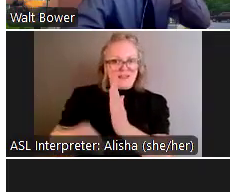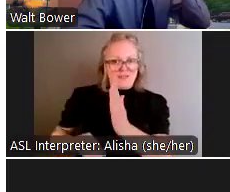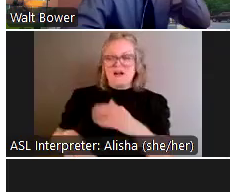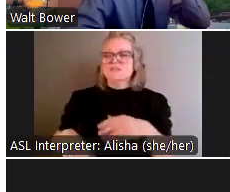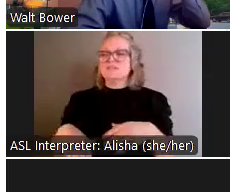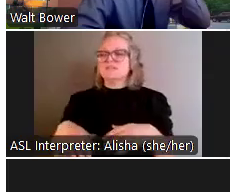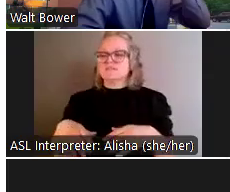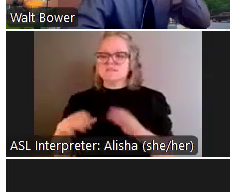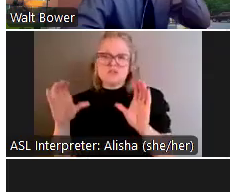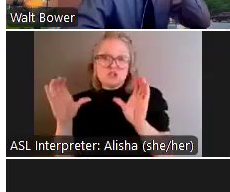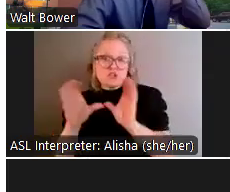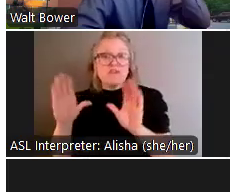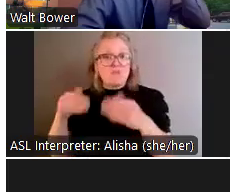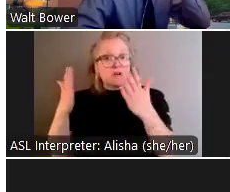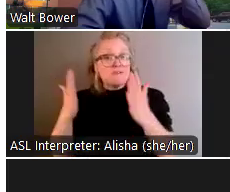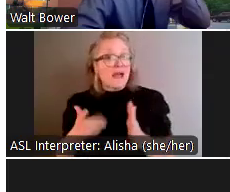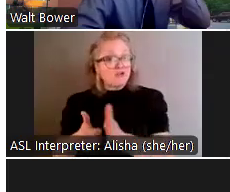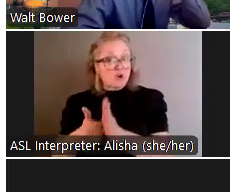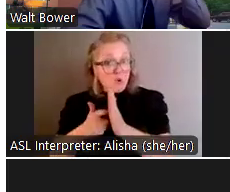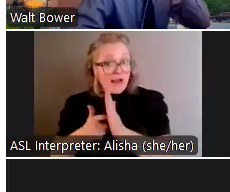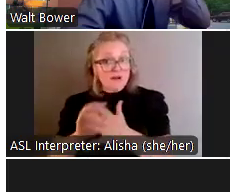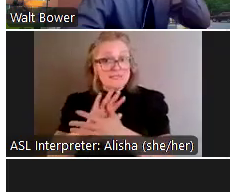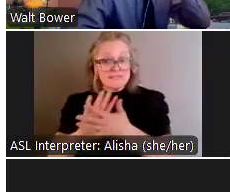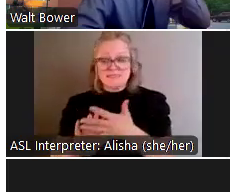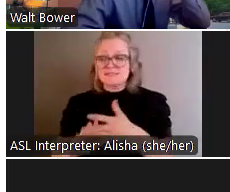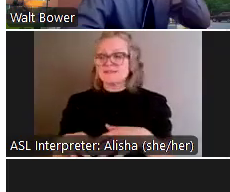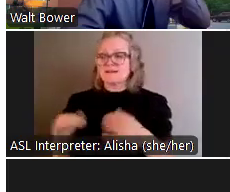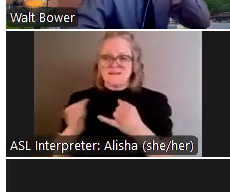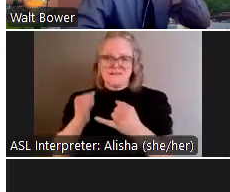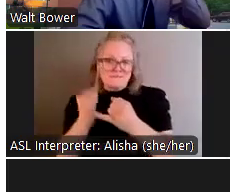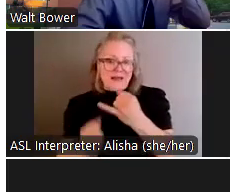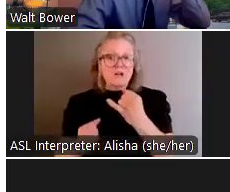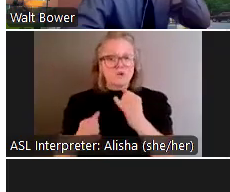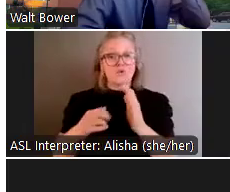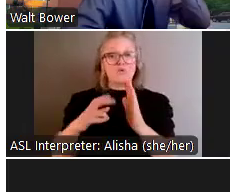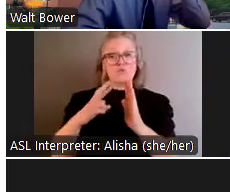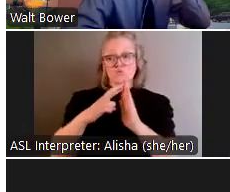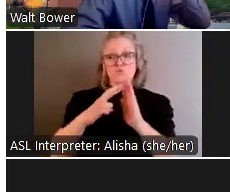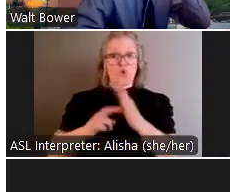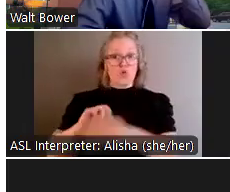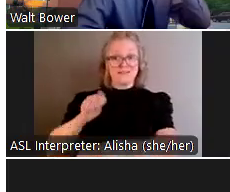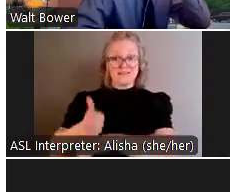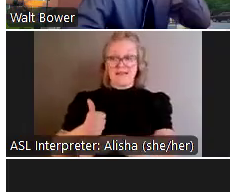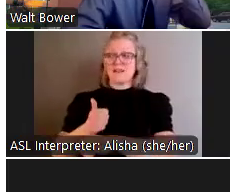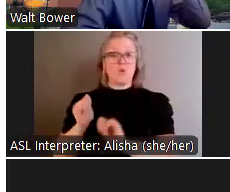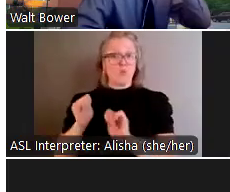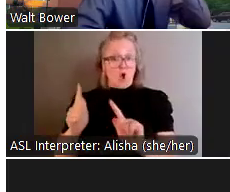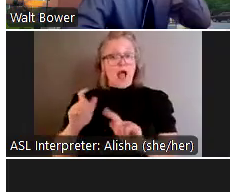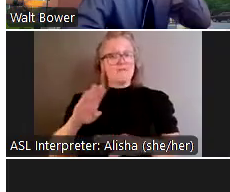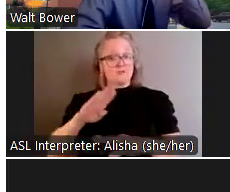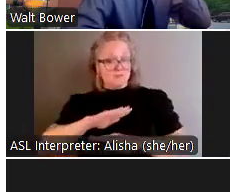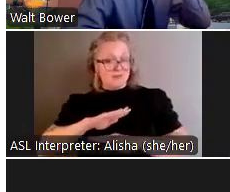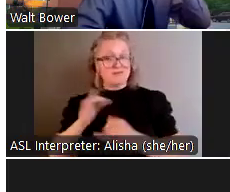certified provider requirements, final rule setting. So everybody has to meet all the final